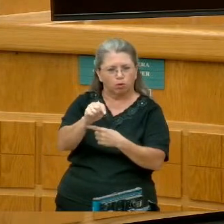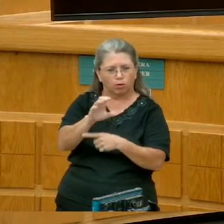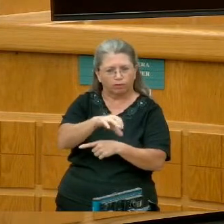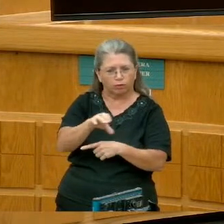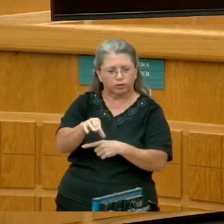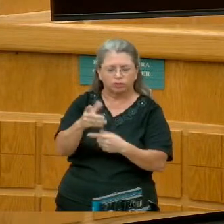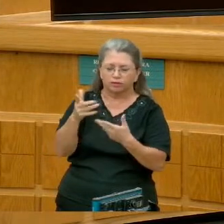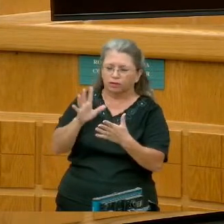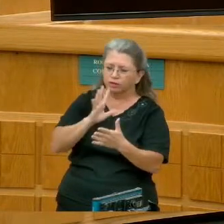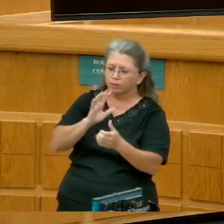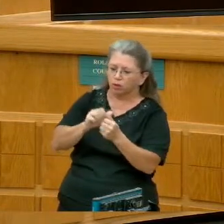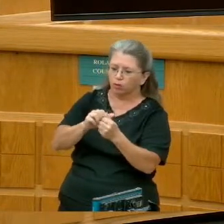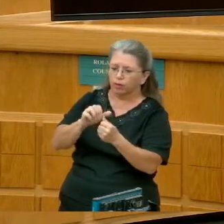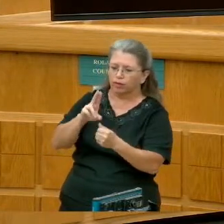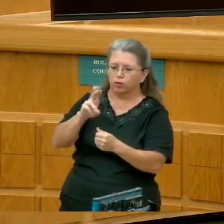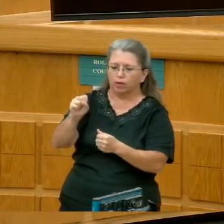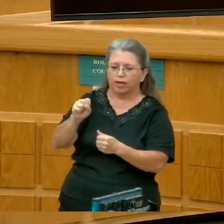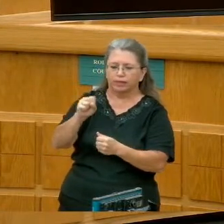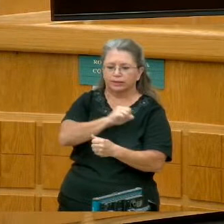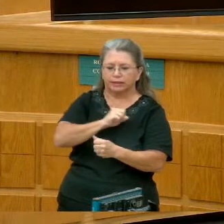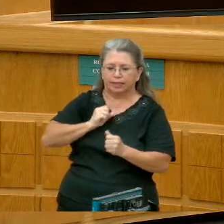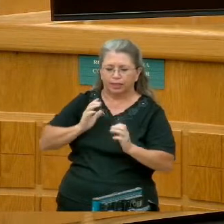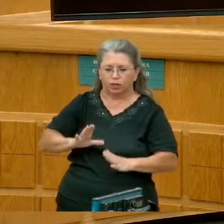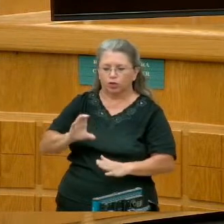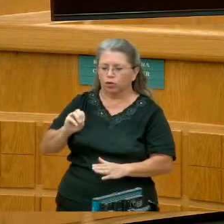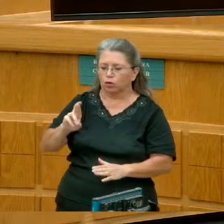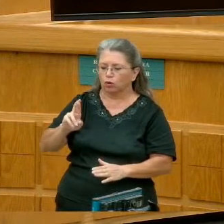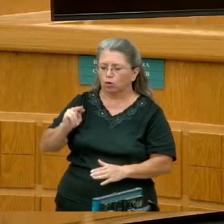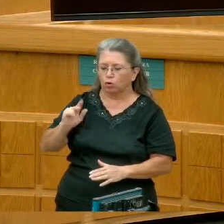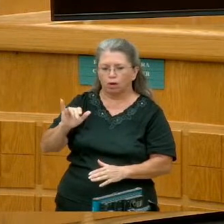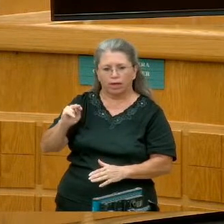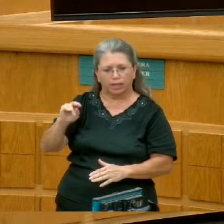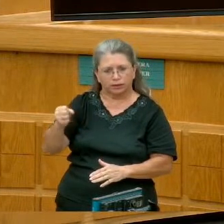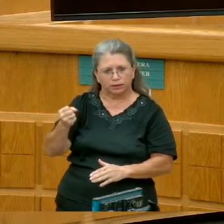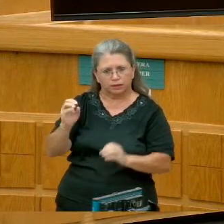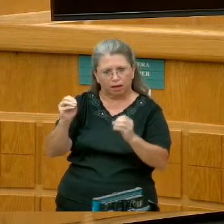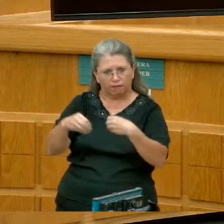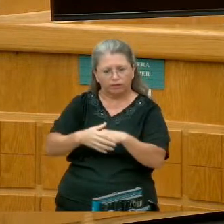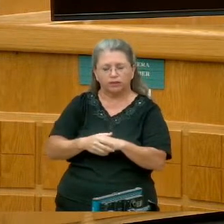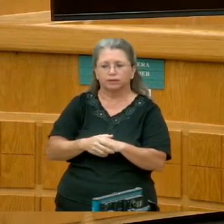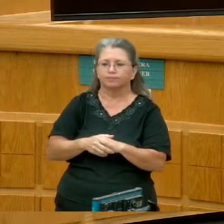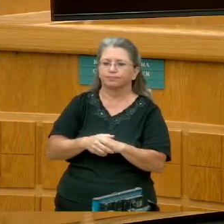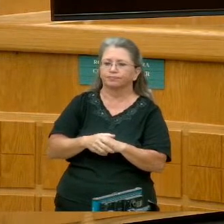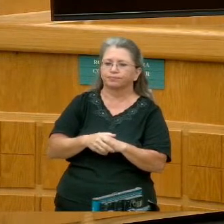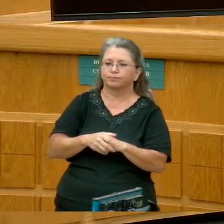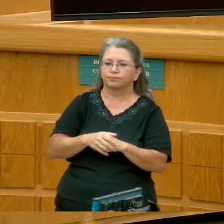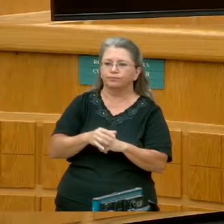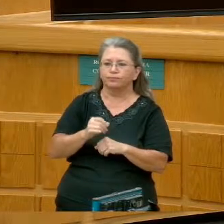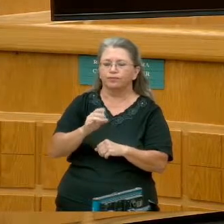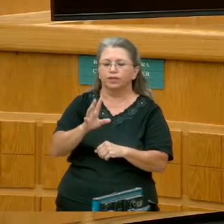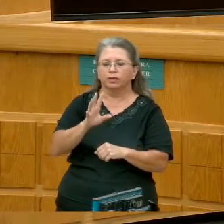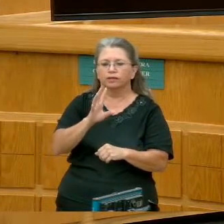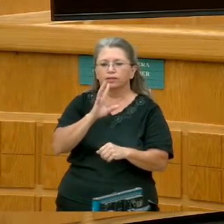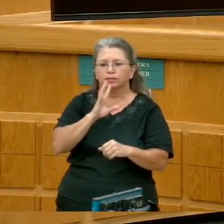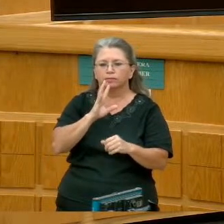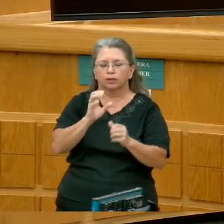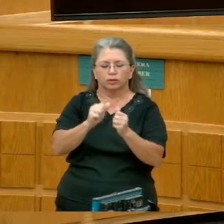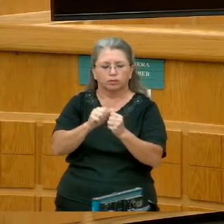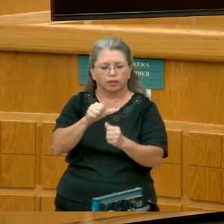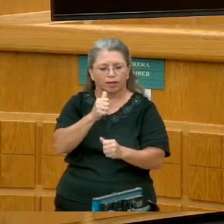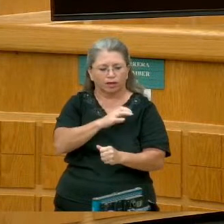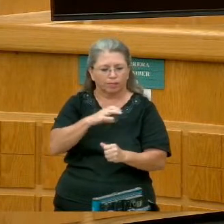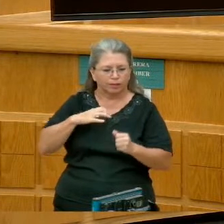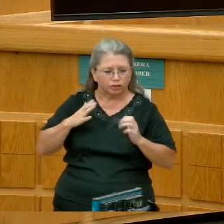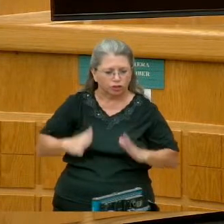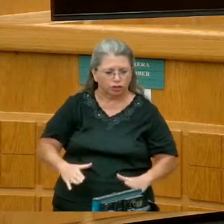Senator Cornyn's office. We've reached out to our military prepared commissioners that are from our region. We've talked to the